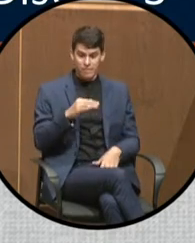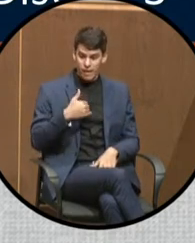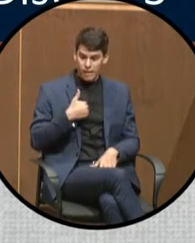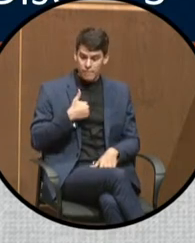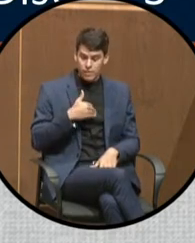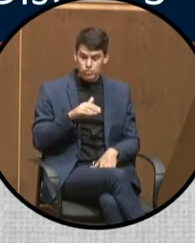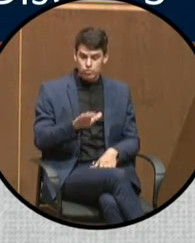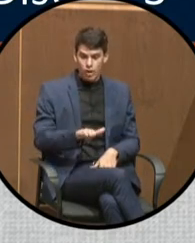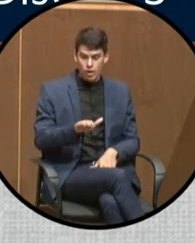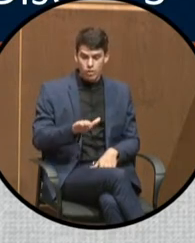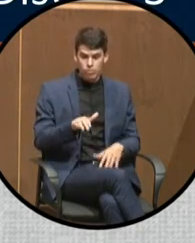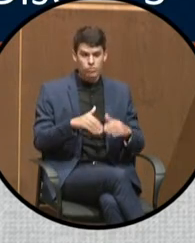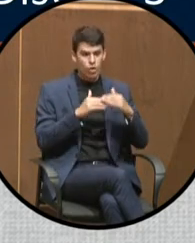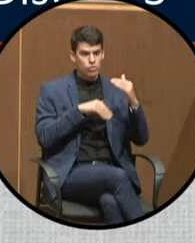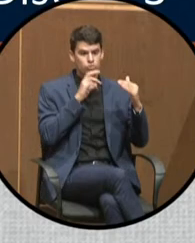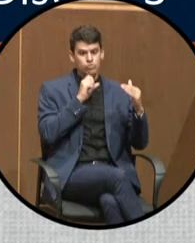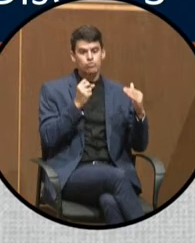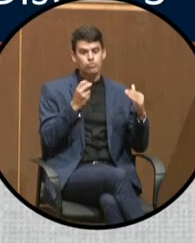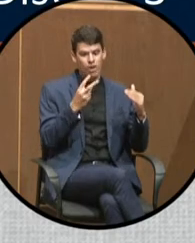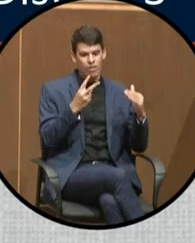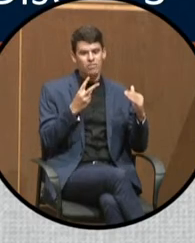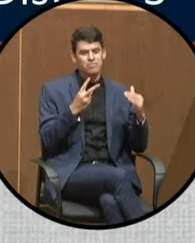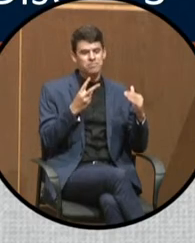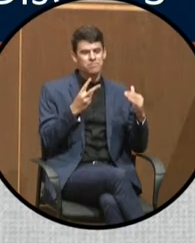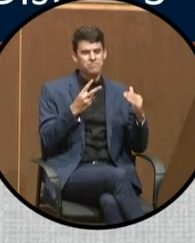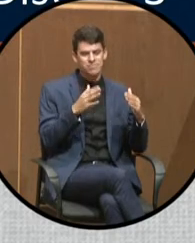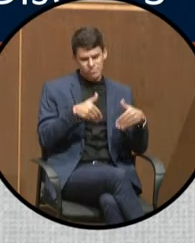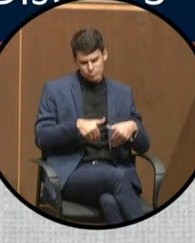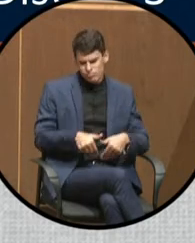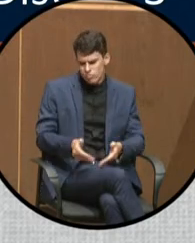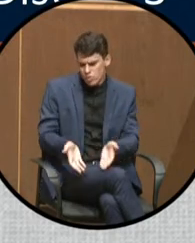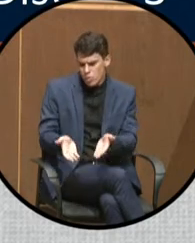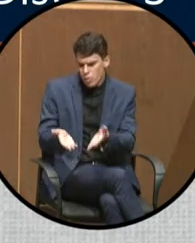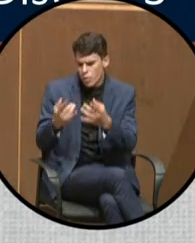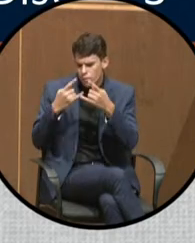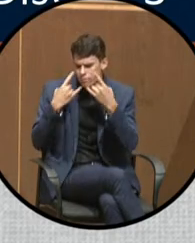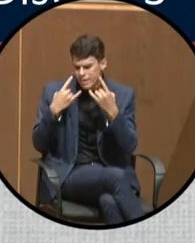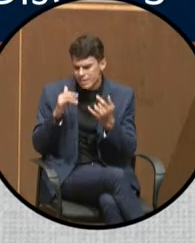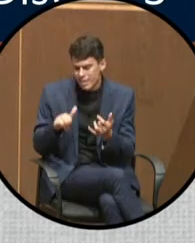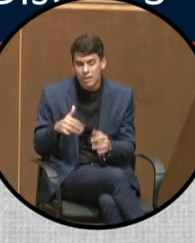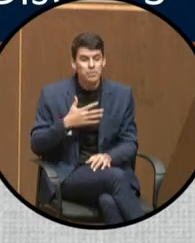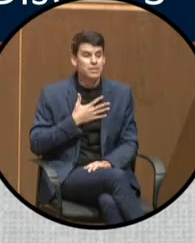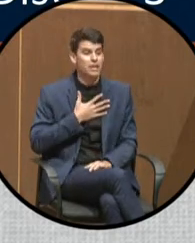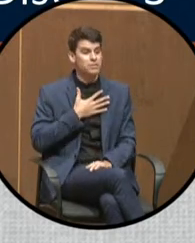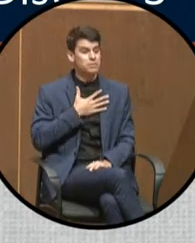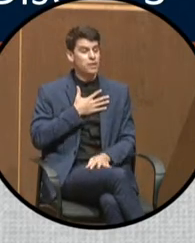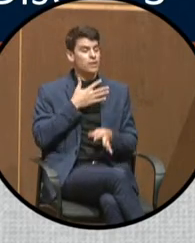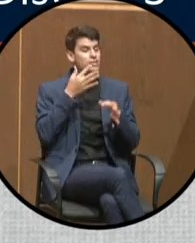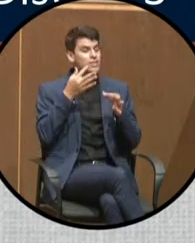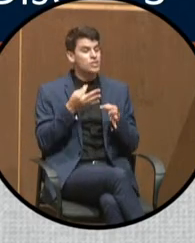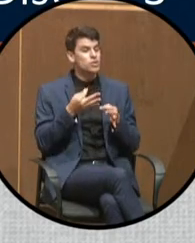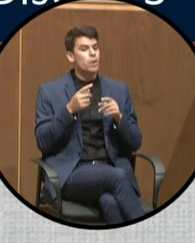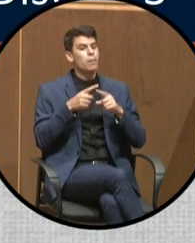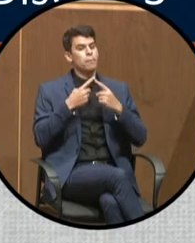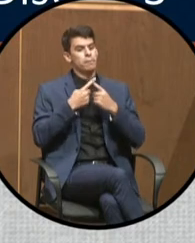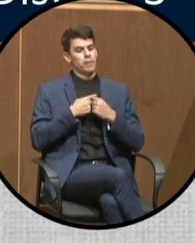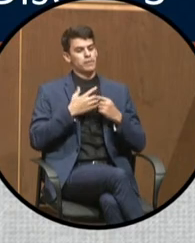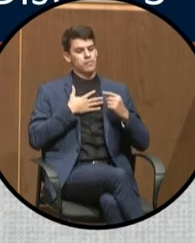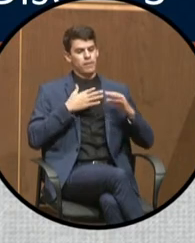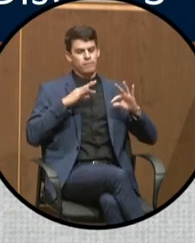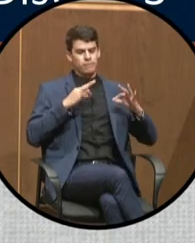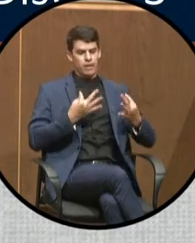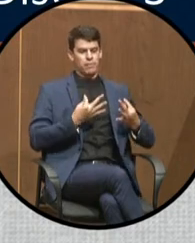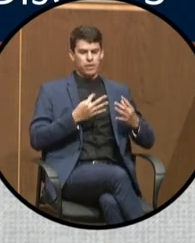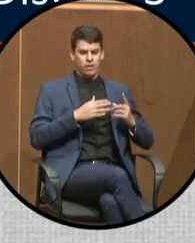under 12, I would choose to send them in a face cover. But that is my personal decision based on my family